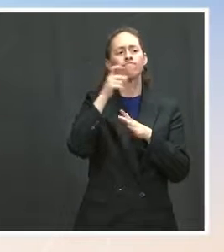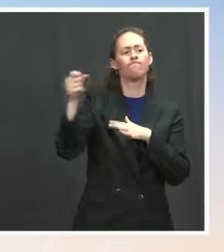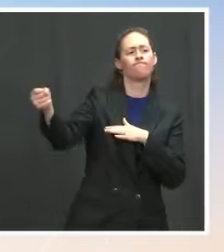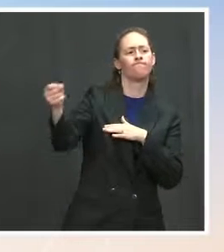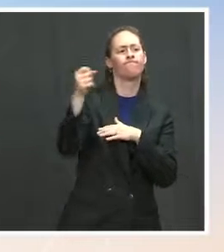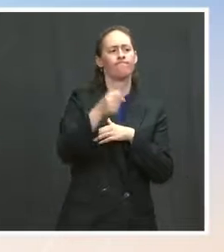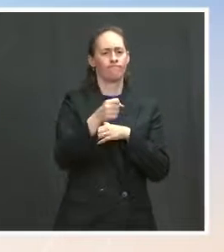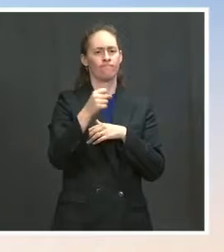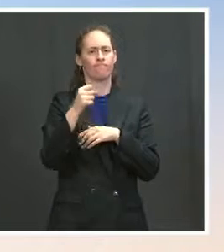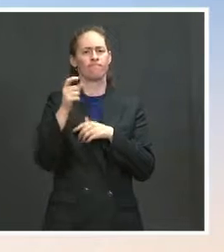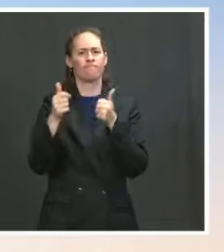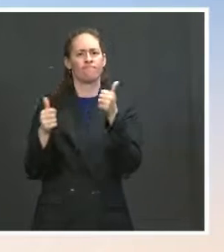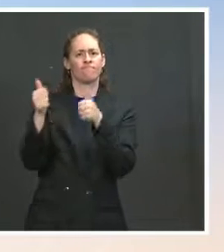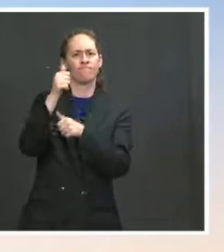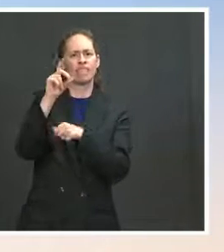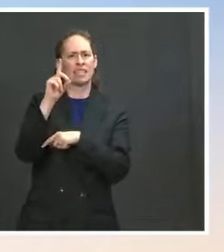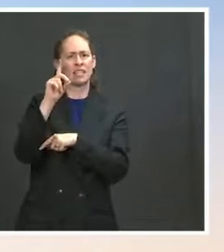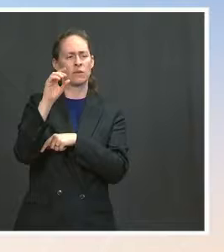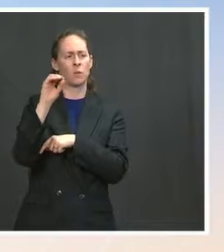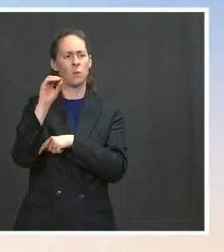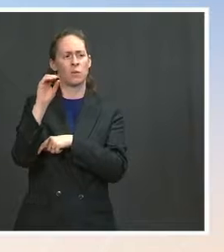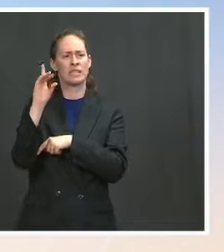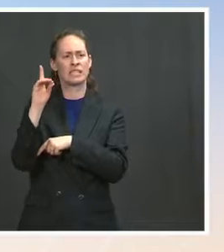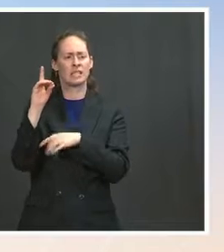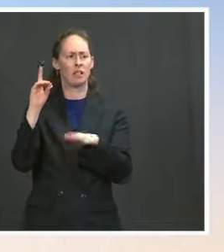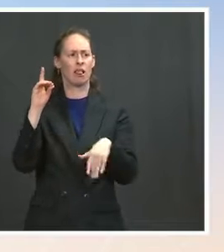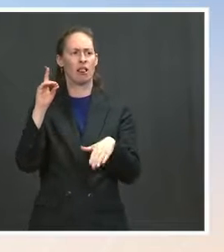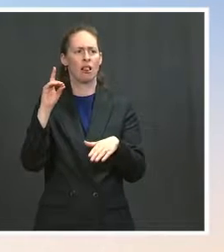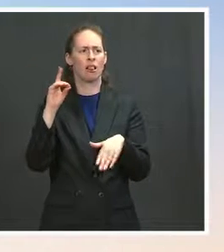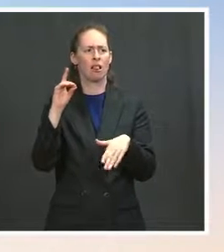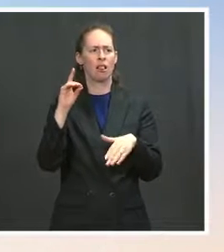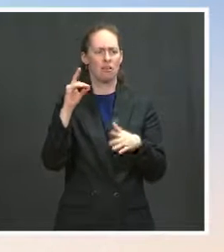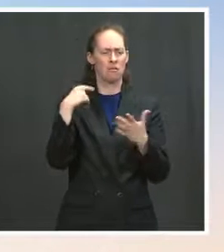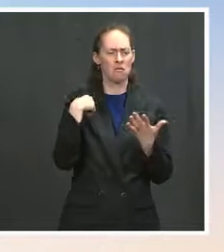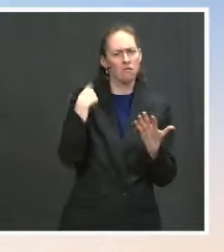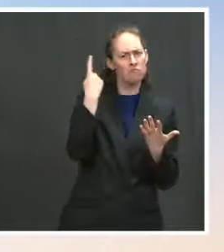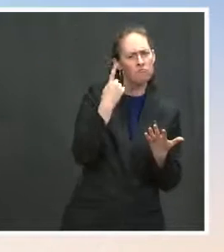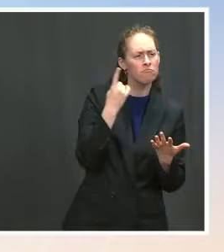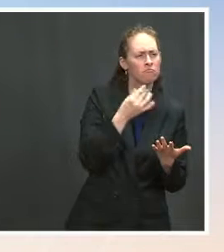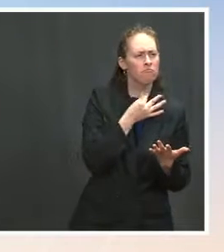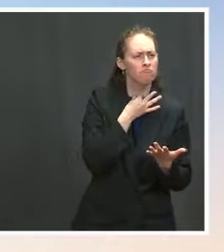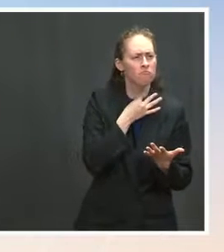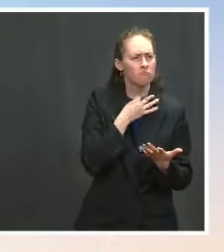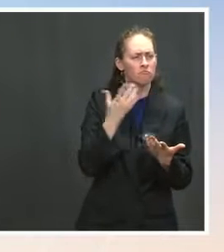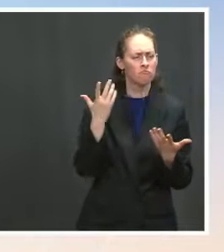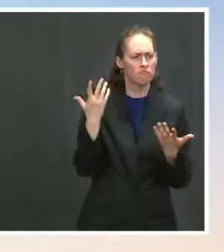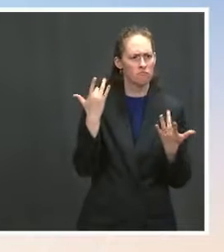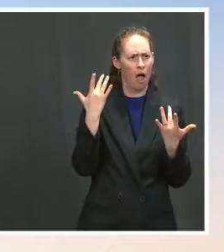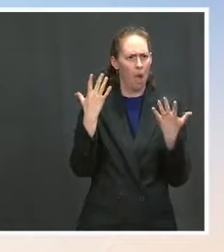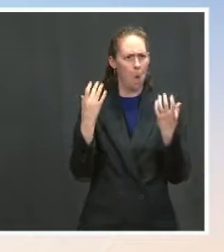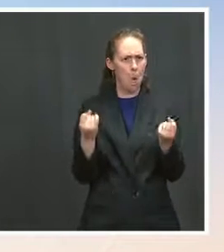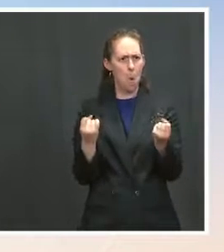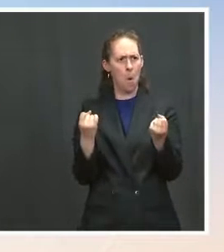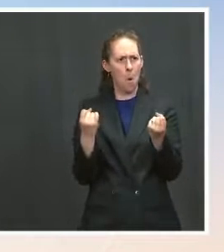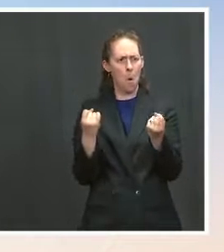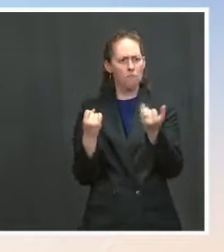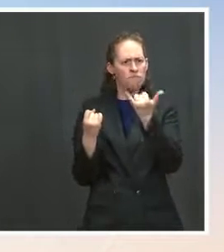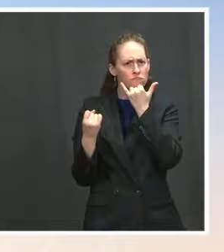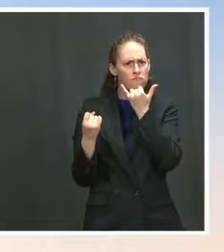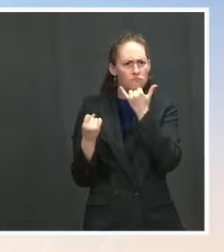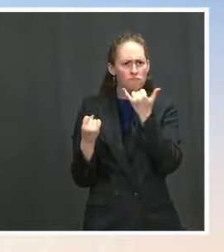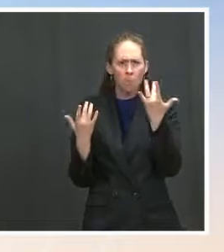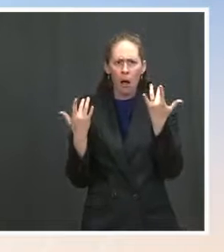the longest since before H.W. Bush. I'm just wondering if there's a holdup there, and if so, what is it? I'm not aware of any